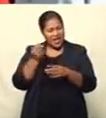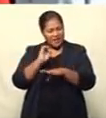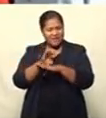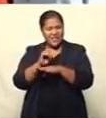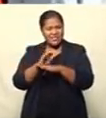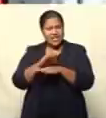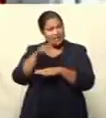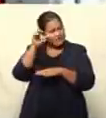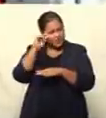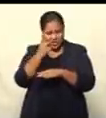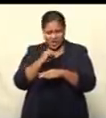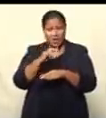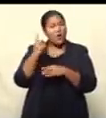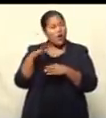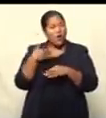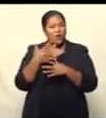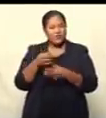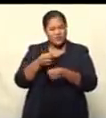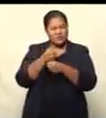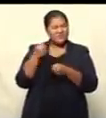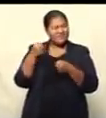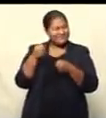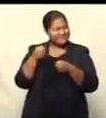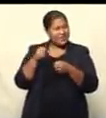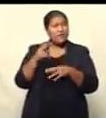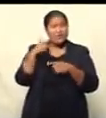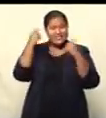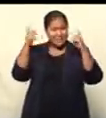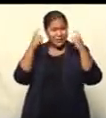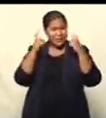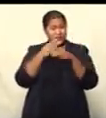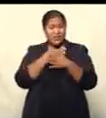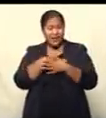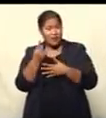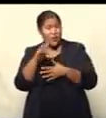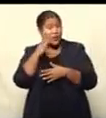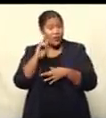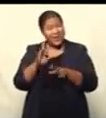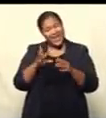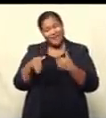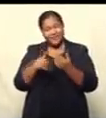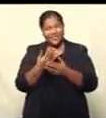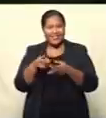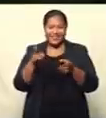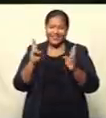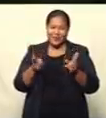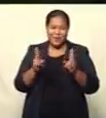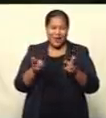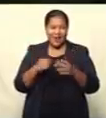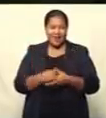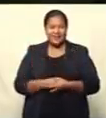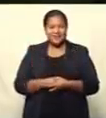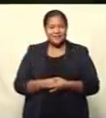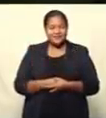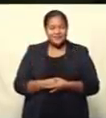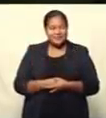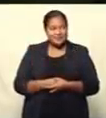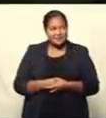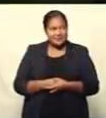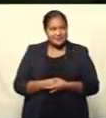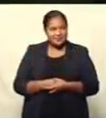that Fijians can always hold a memorial event for their loved ones when we return to some normalcy. Apenisong